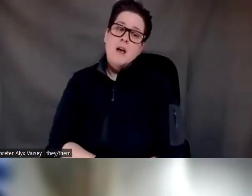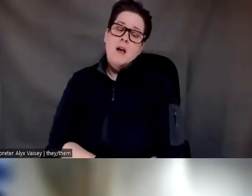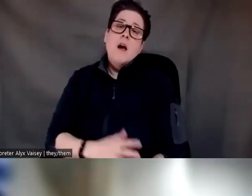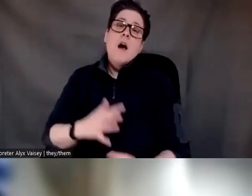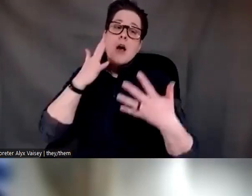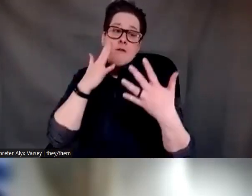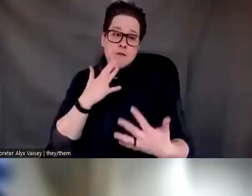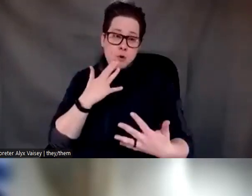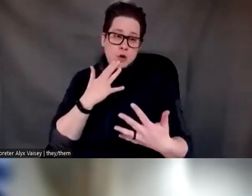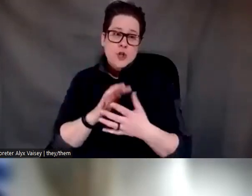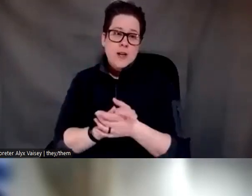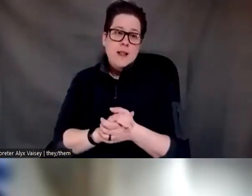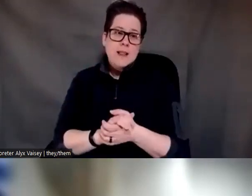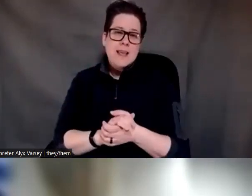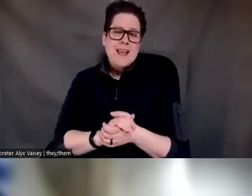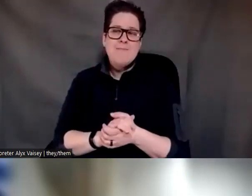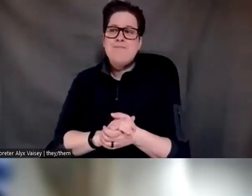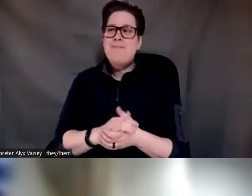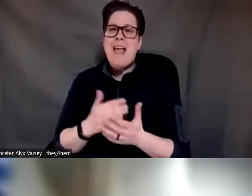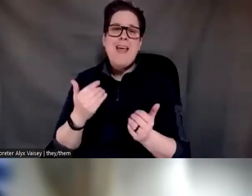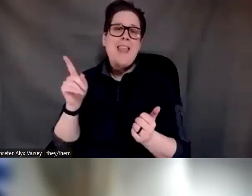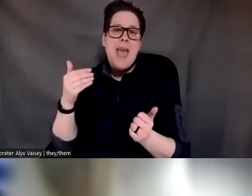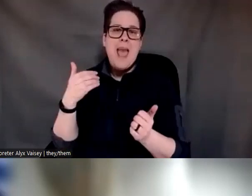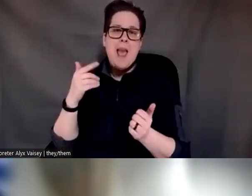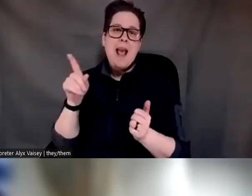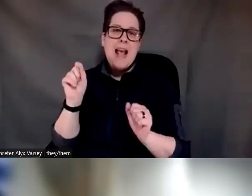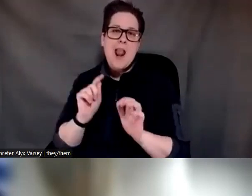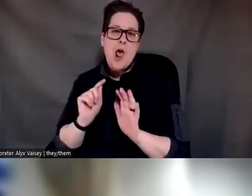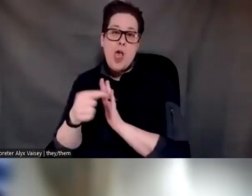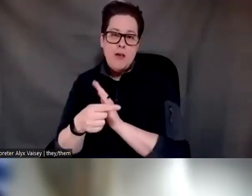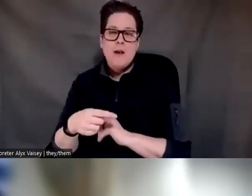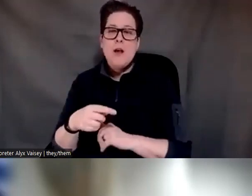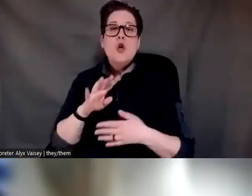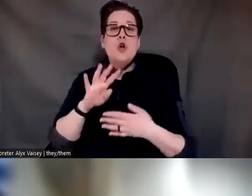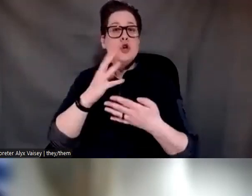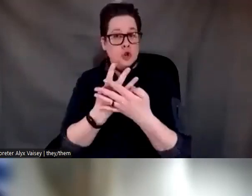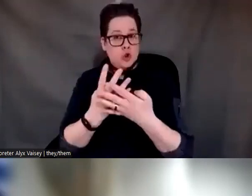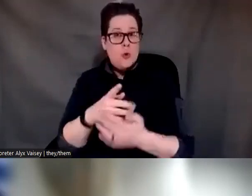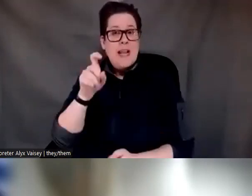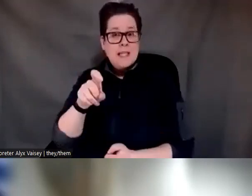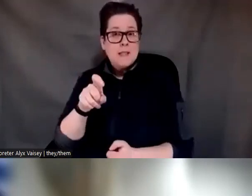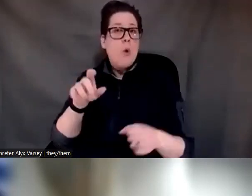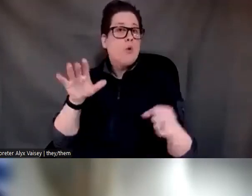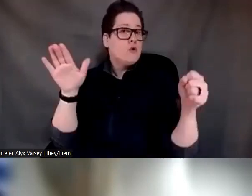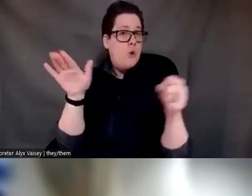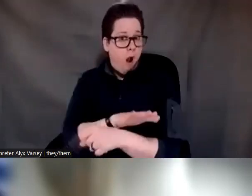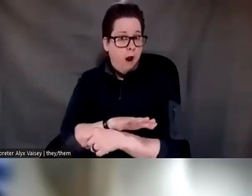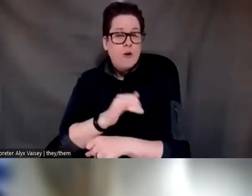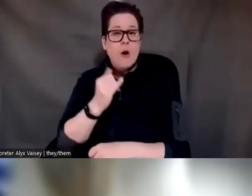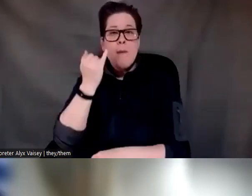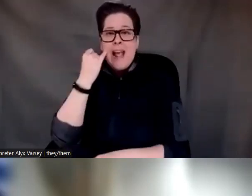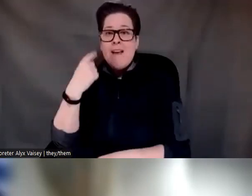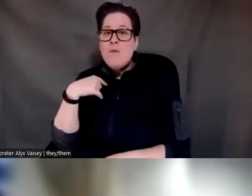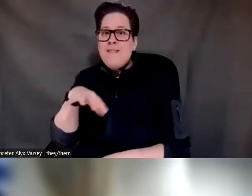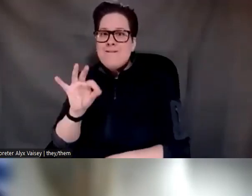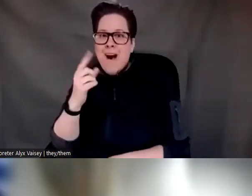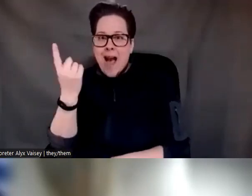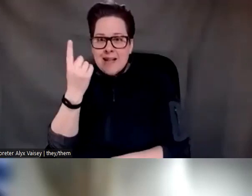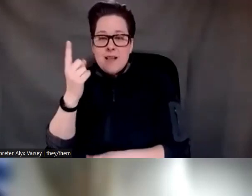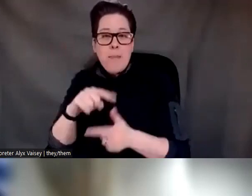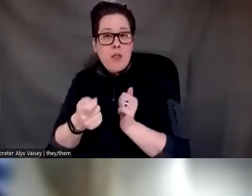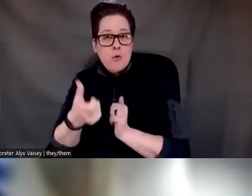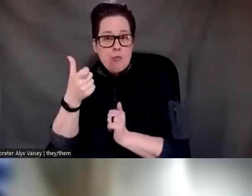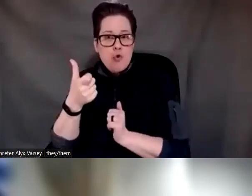Unfortunately, there's been this kind of loophole where screenings are supposed to be fully covered, but sometimes if we find a polyp and remove it, the